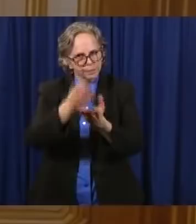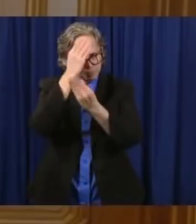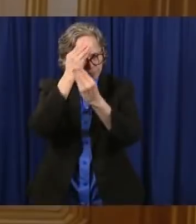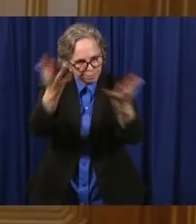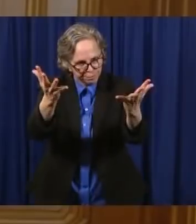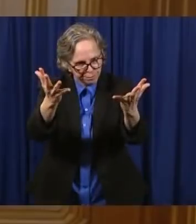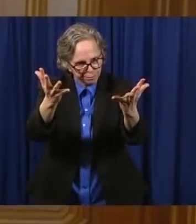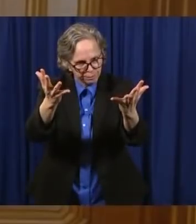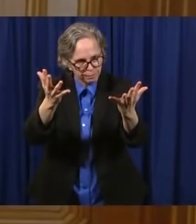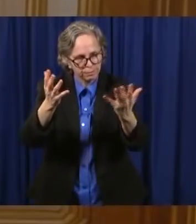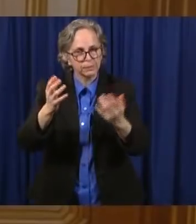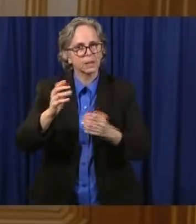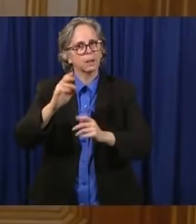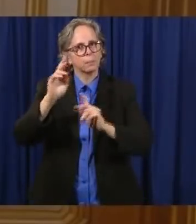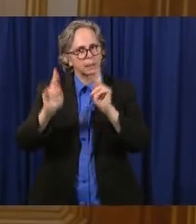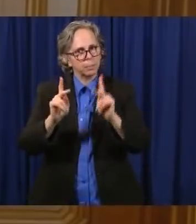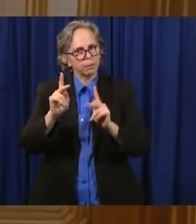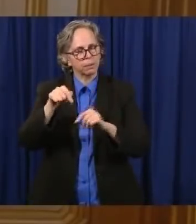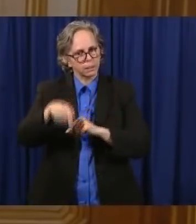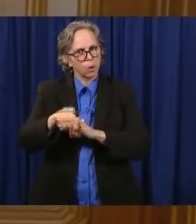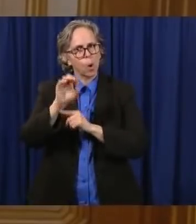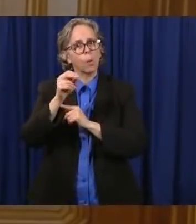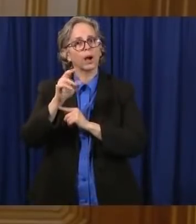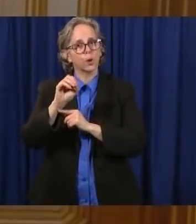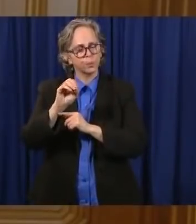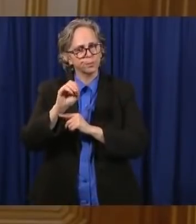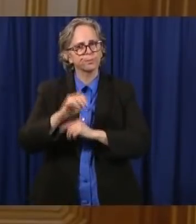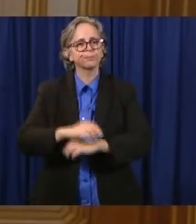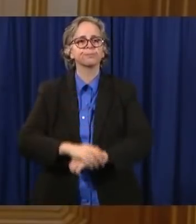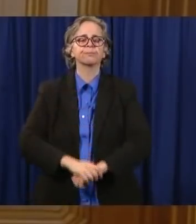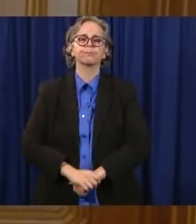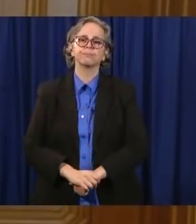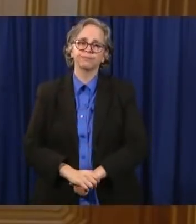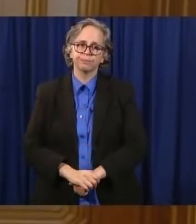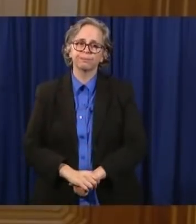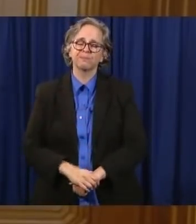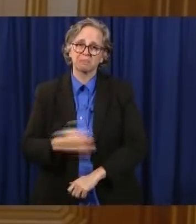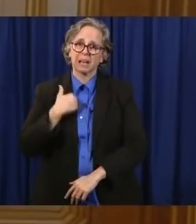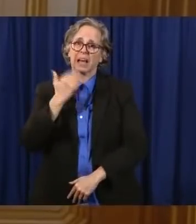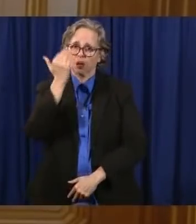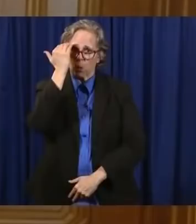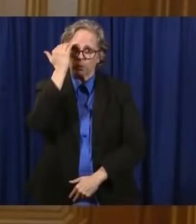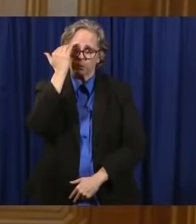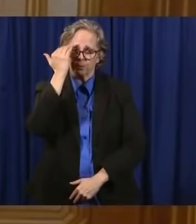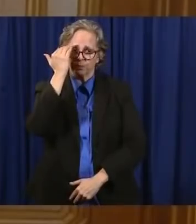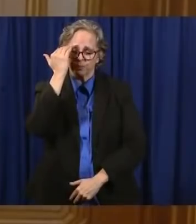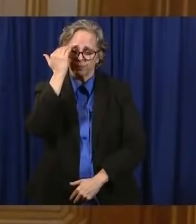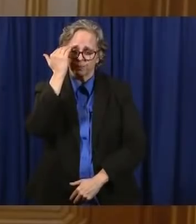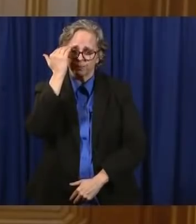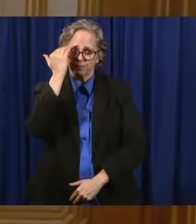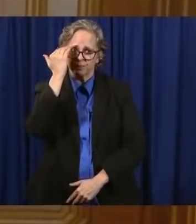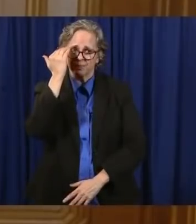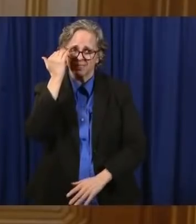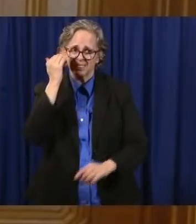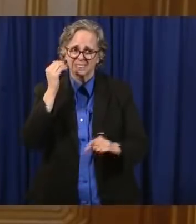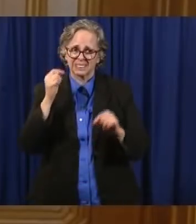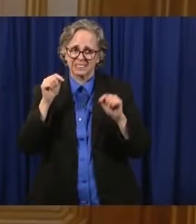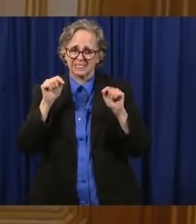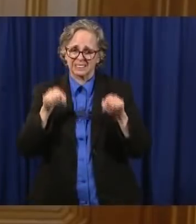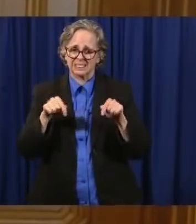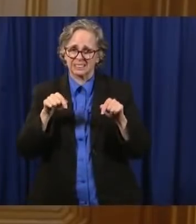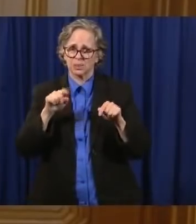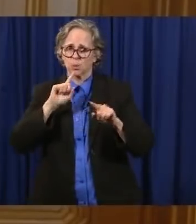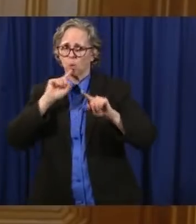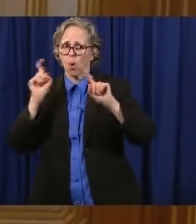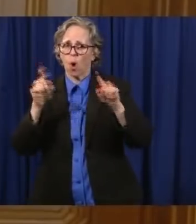And I will guarantee you that, you know, we're not going to keep these orders on one day longer than we